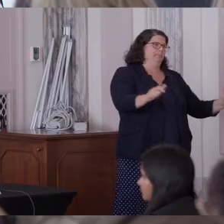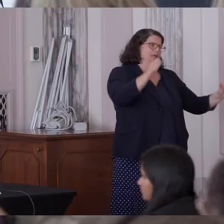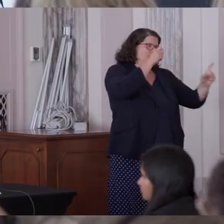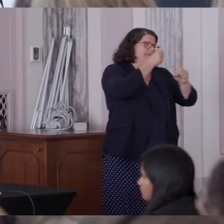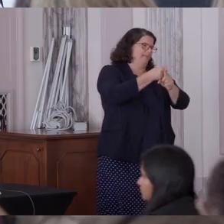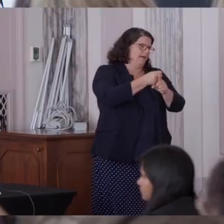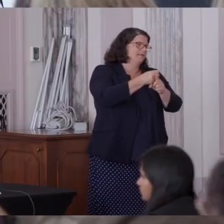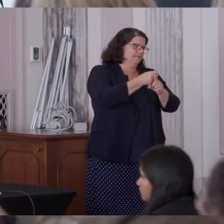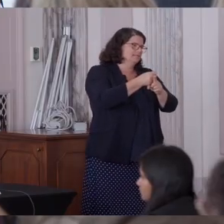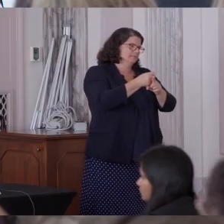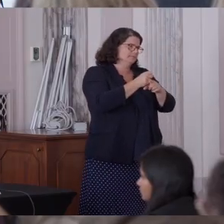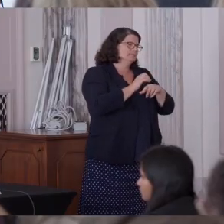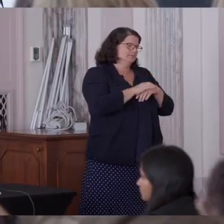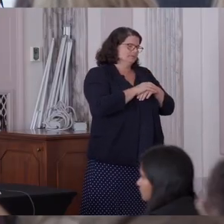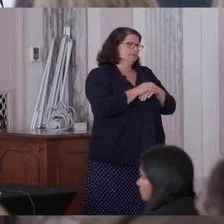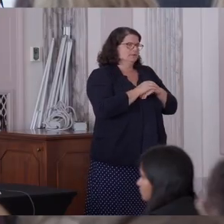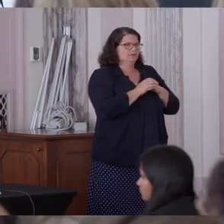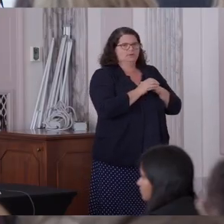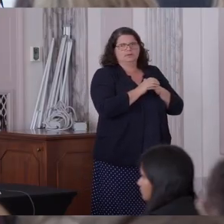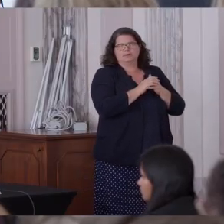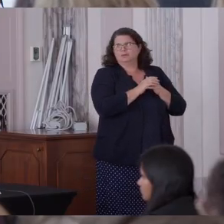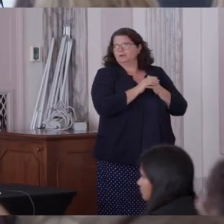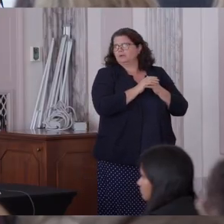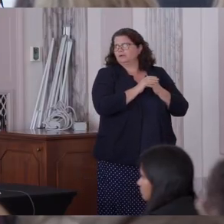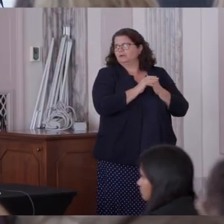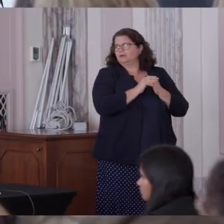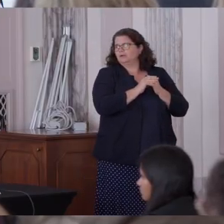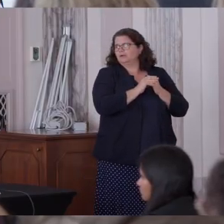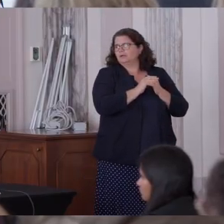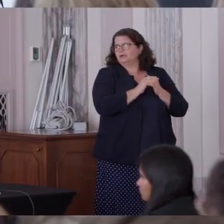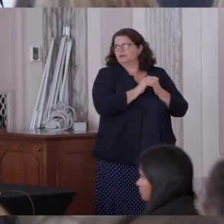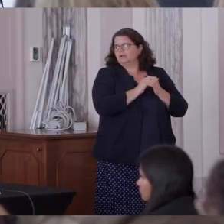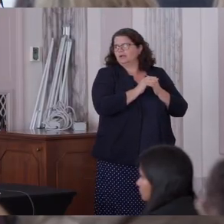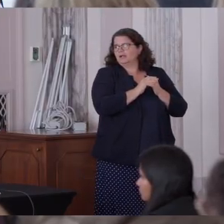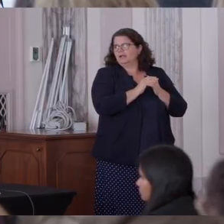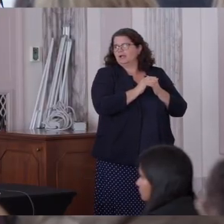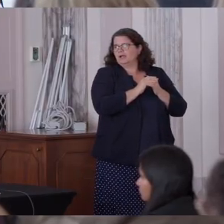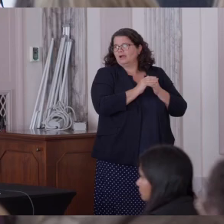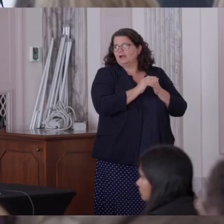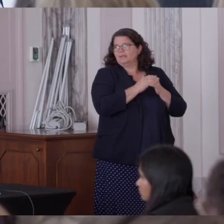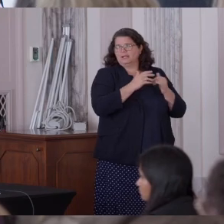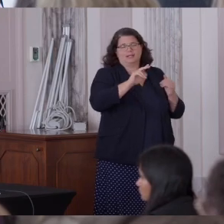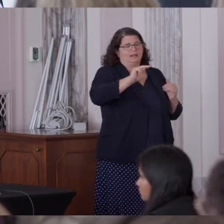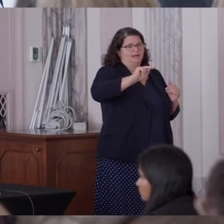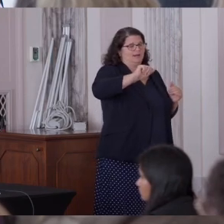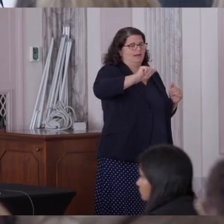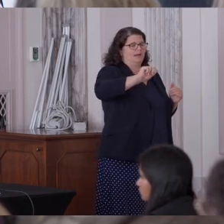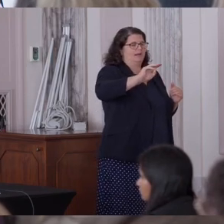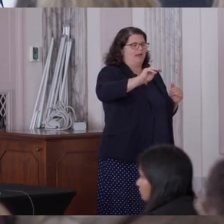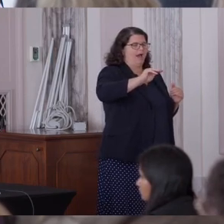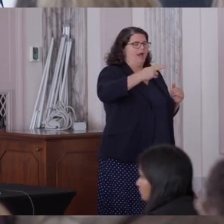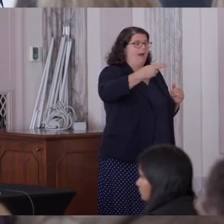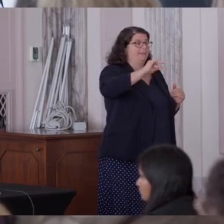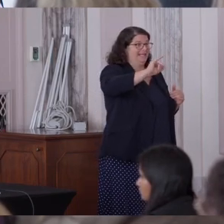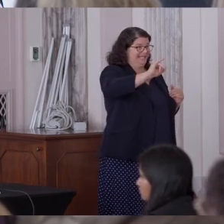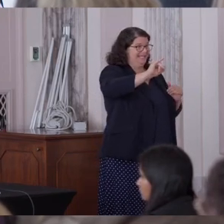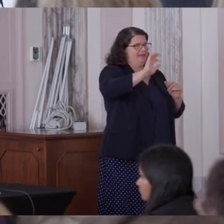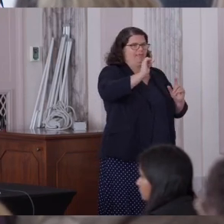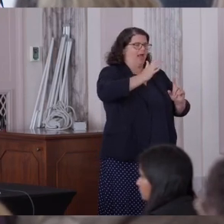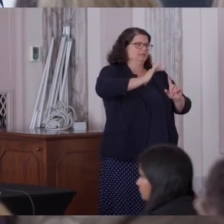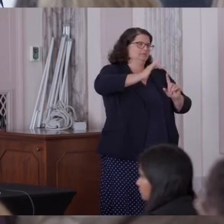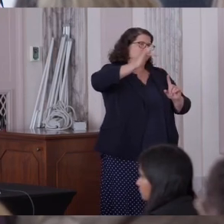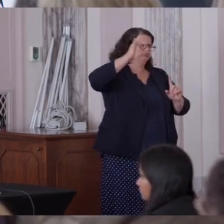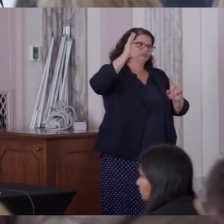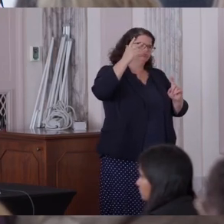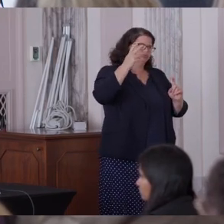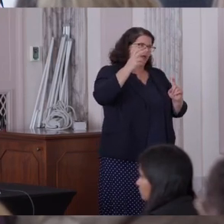mental health world, NAMI is the gold standard, and legislators want to and have to